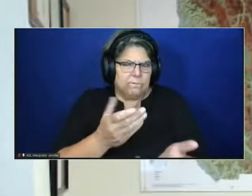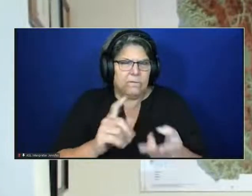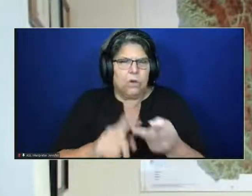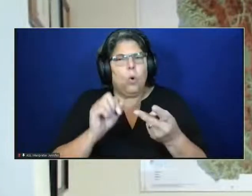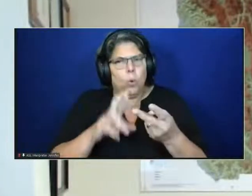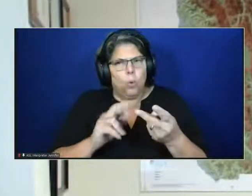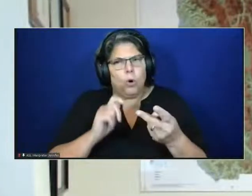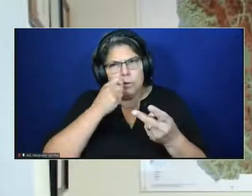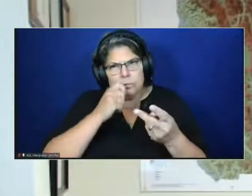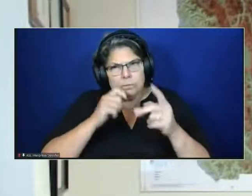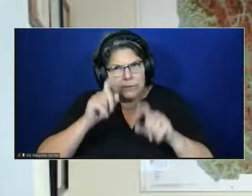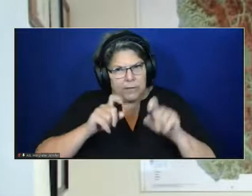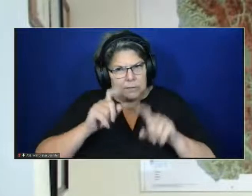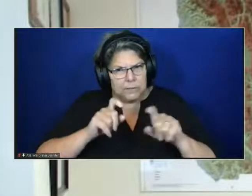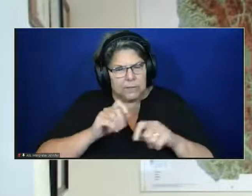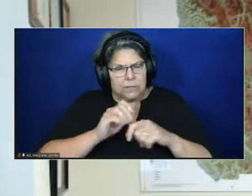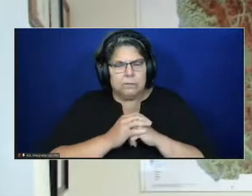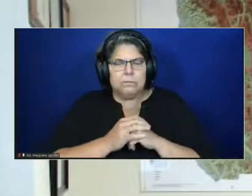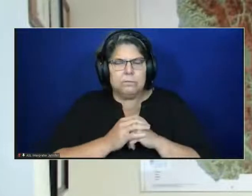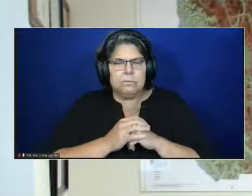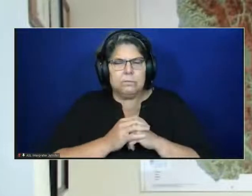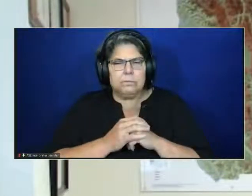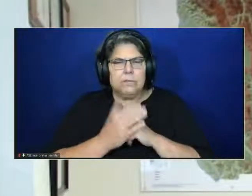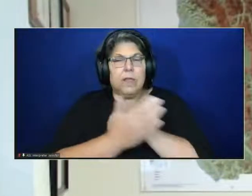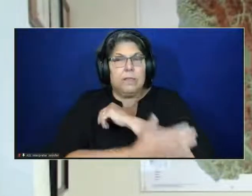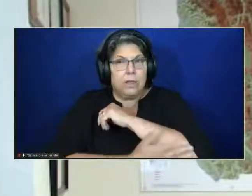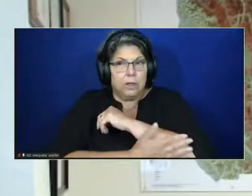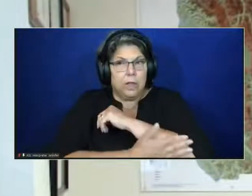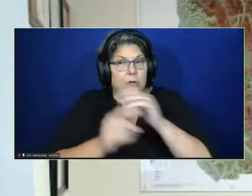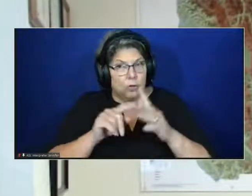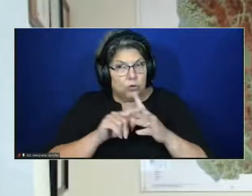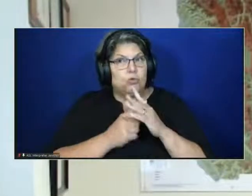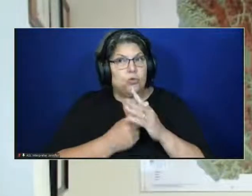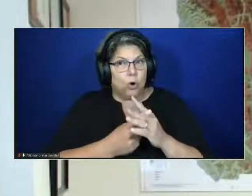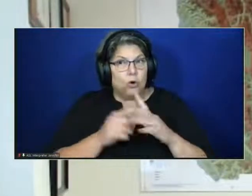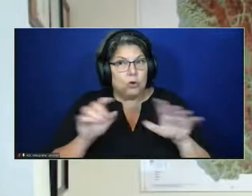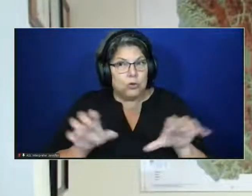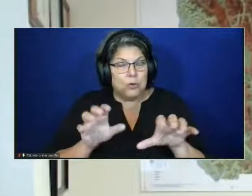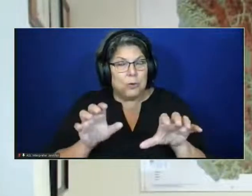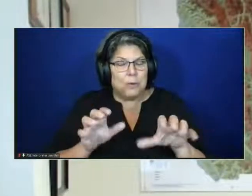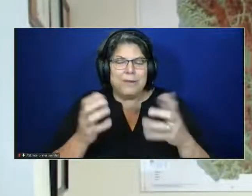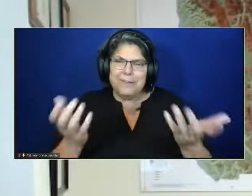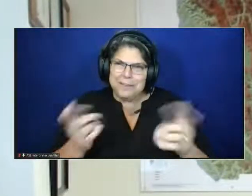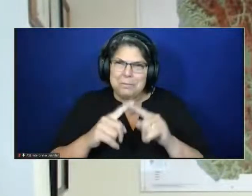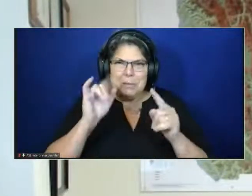testing. And the county began to embark on that, but again, because of